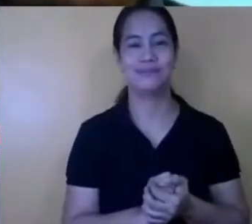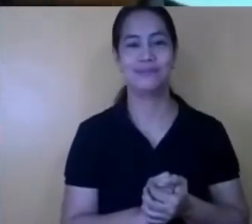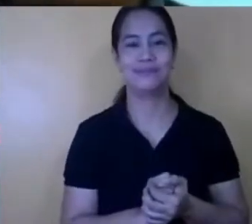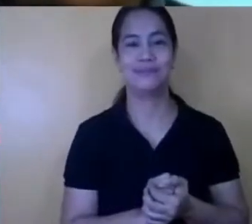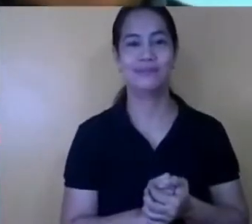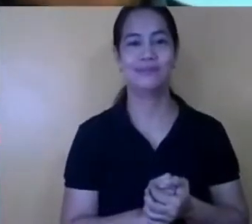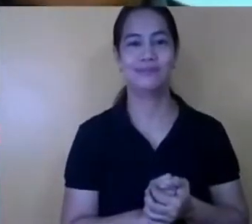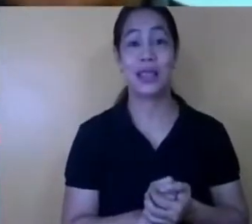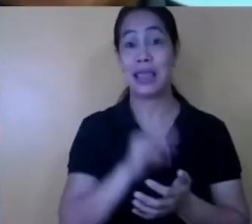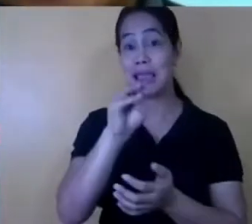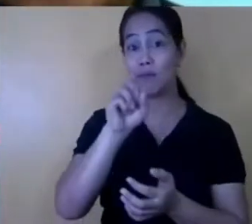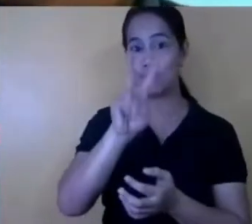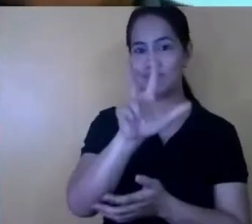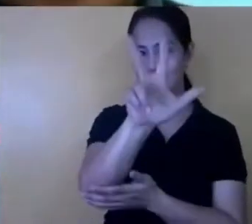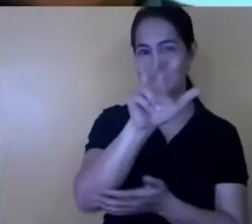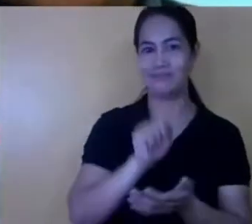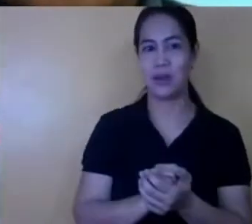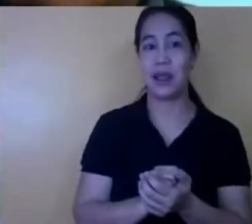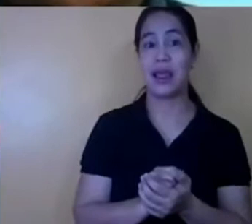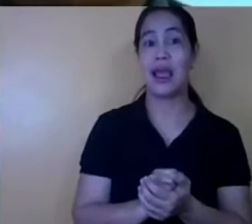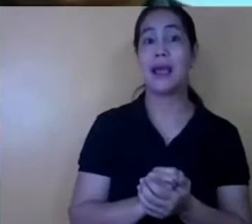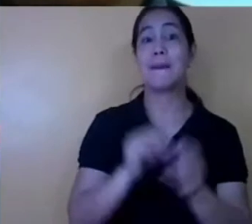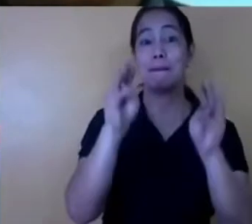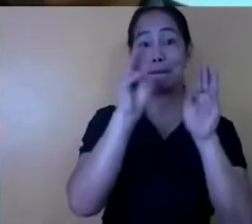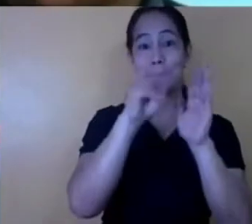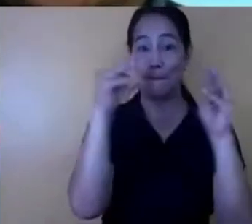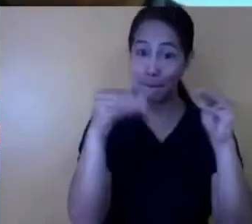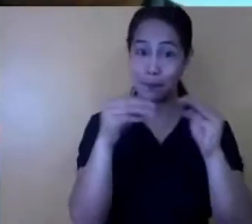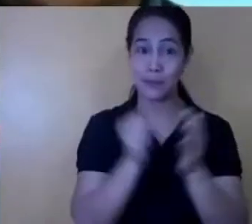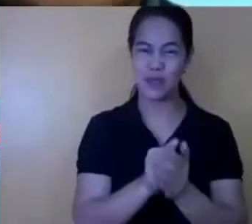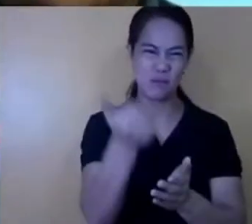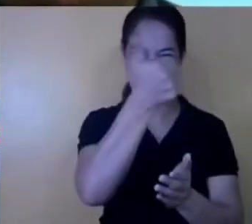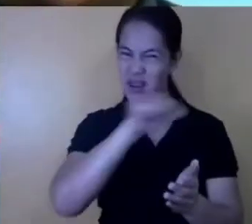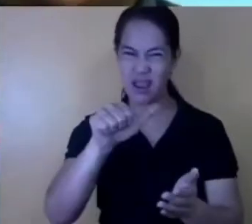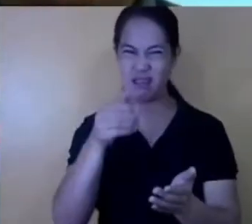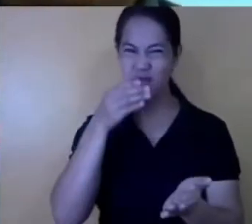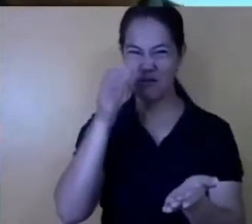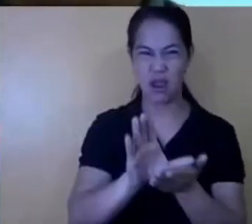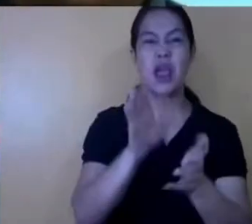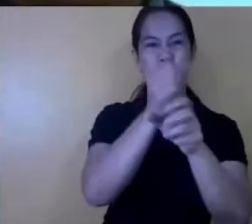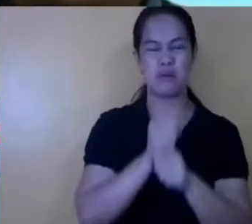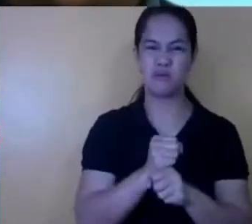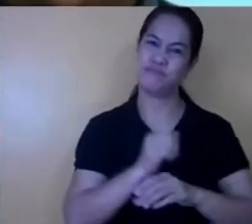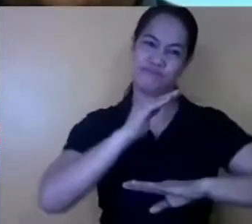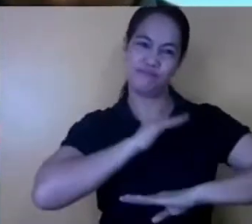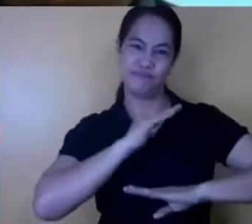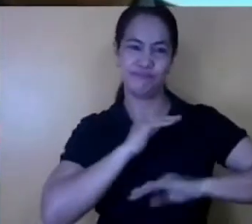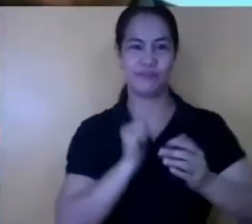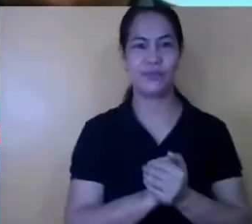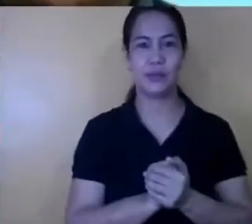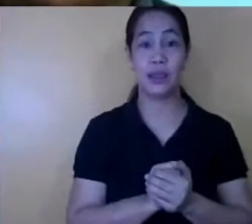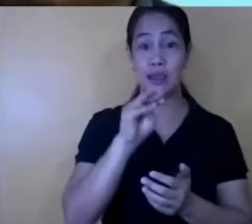MOV3, minutes of LAC sessions, but without any complements, you get satisfactory. MOV4,